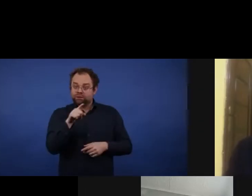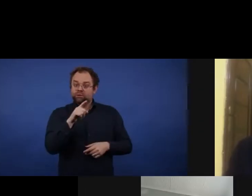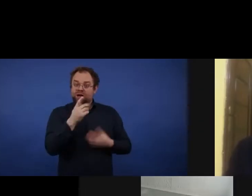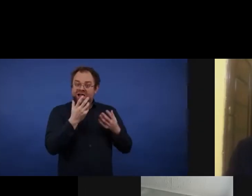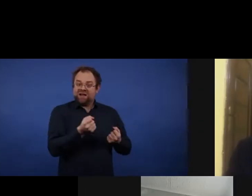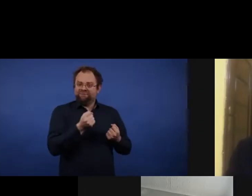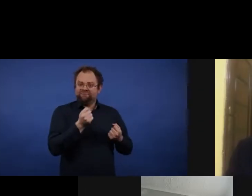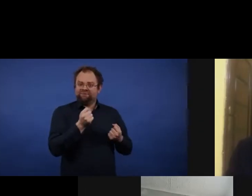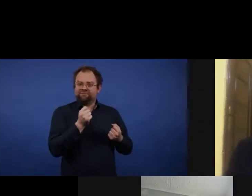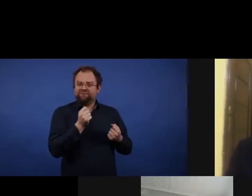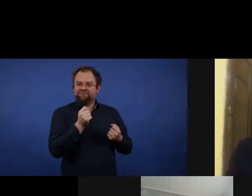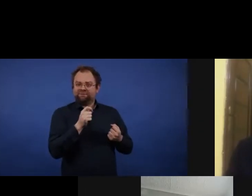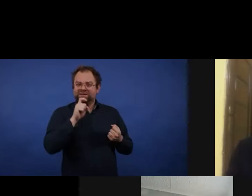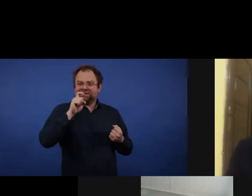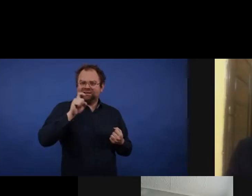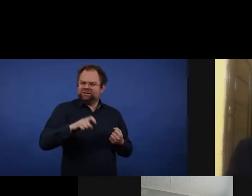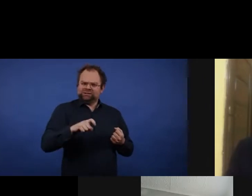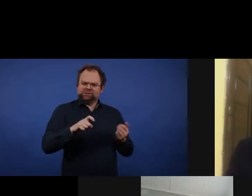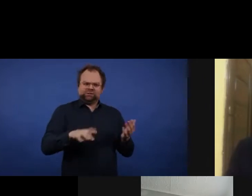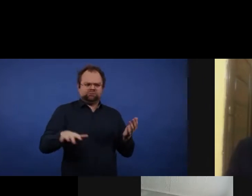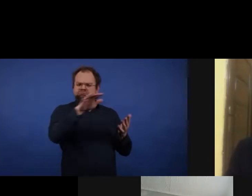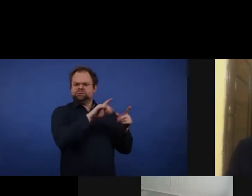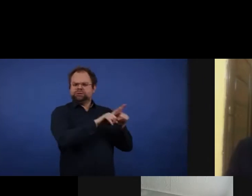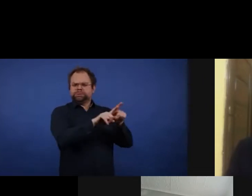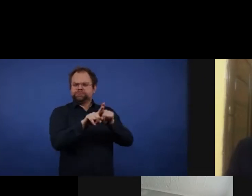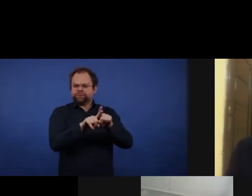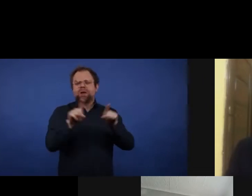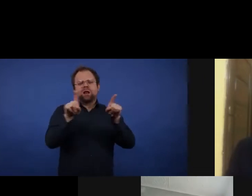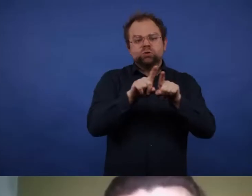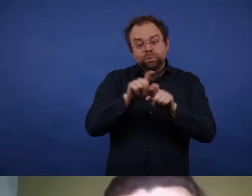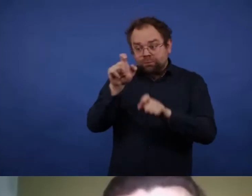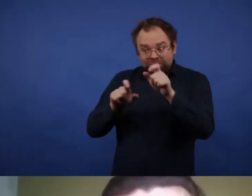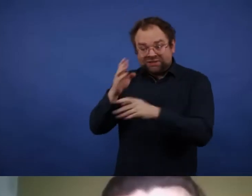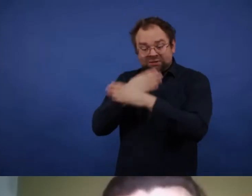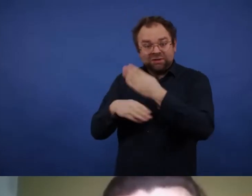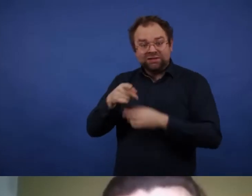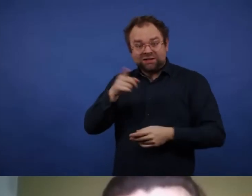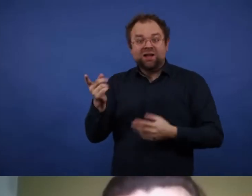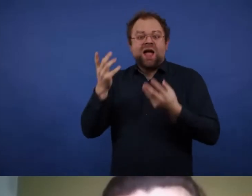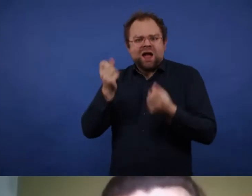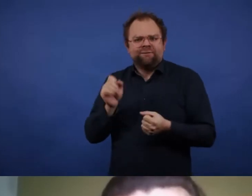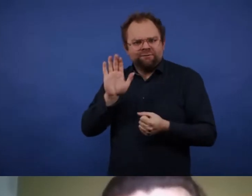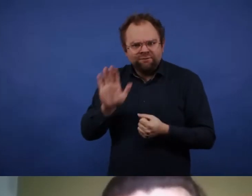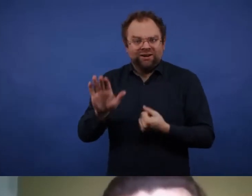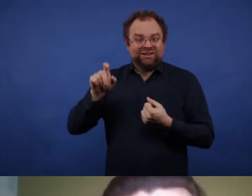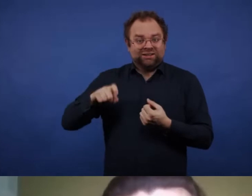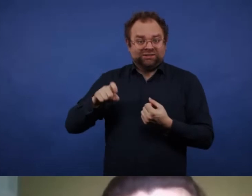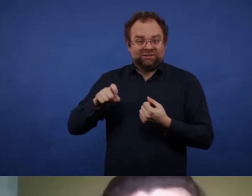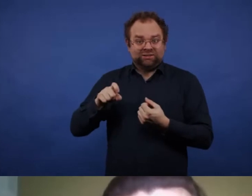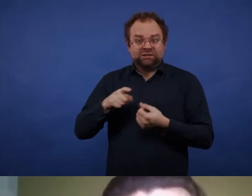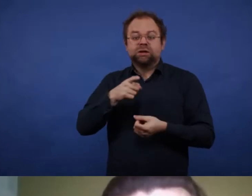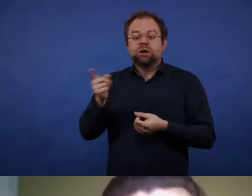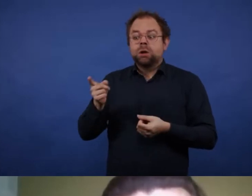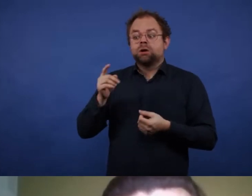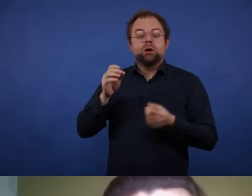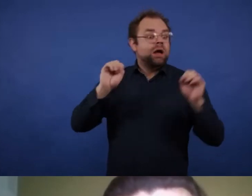We need to make sure that these needs are met, be it the general needs or the specific needs in cases of emergencies. And